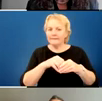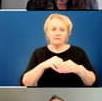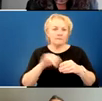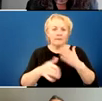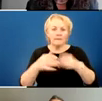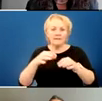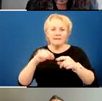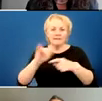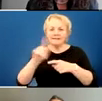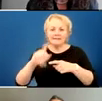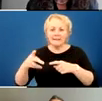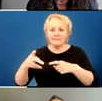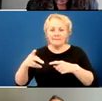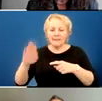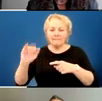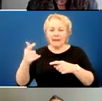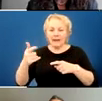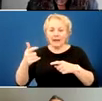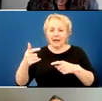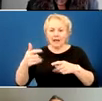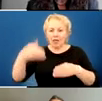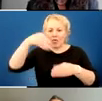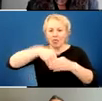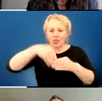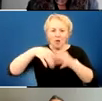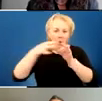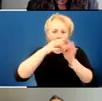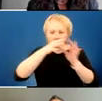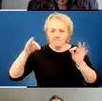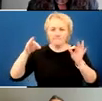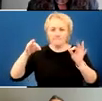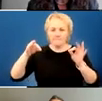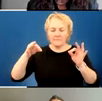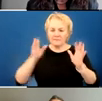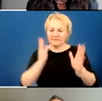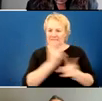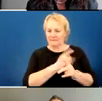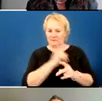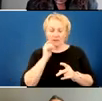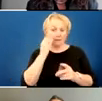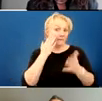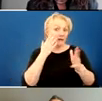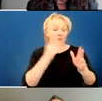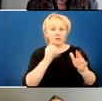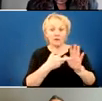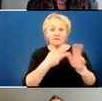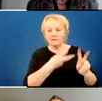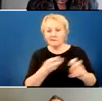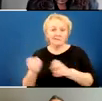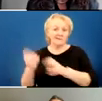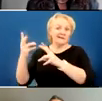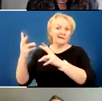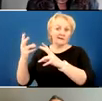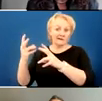bag. And then that way it's weatherproofed for you as well. If you're able to upload it where it's safe